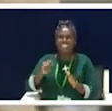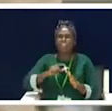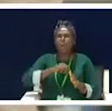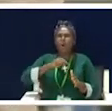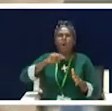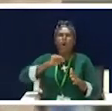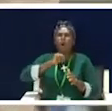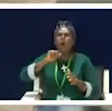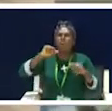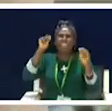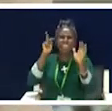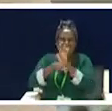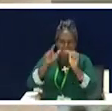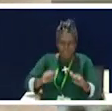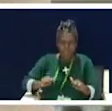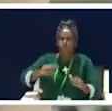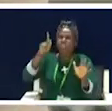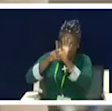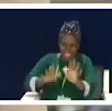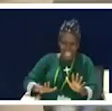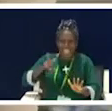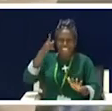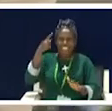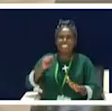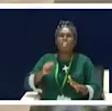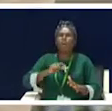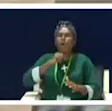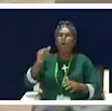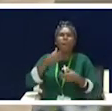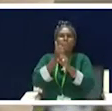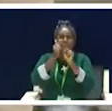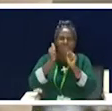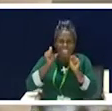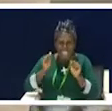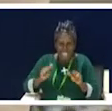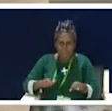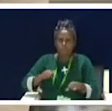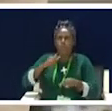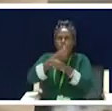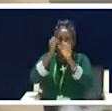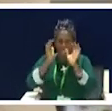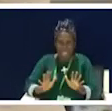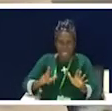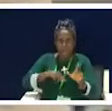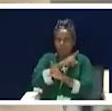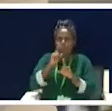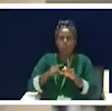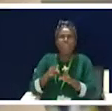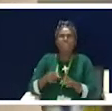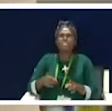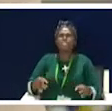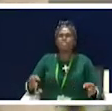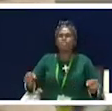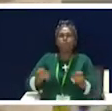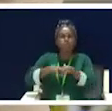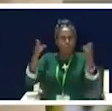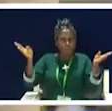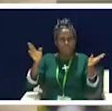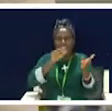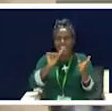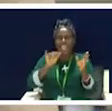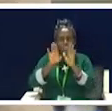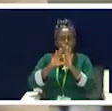the unmakeable maker. When you open a door, nobody can shut it. When